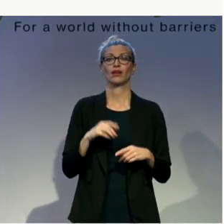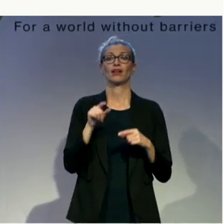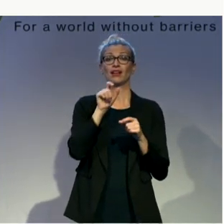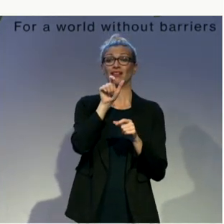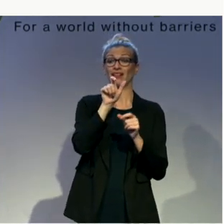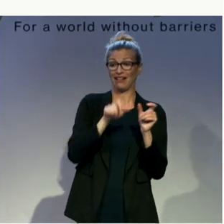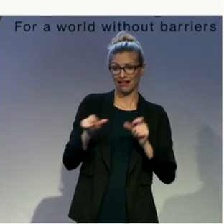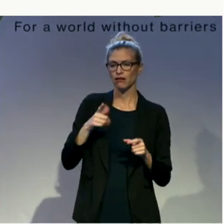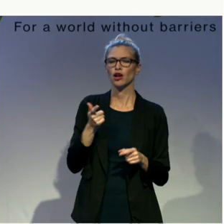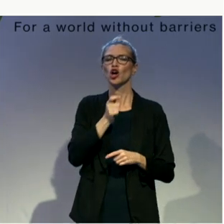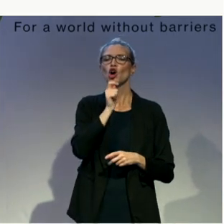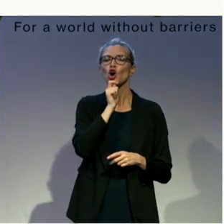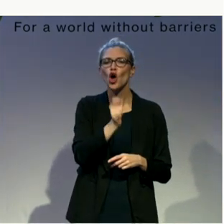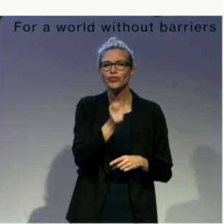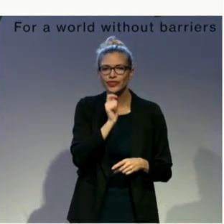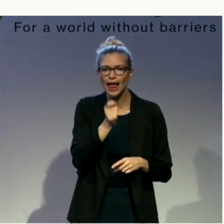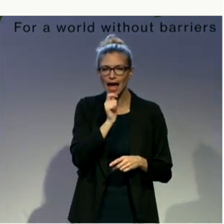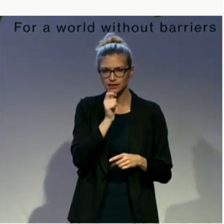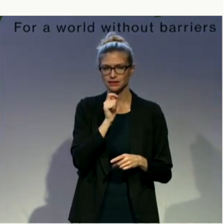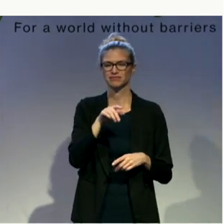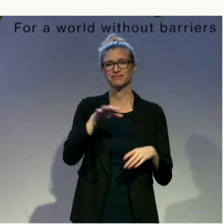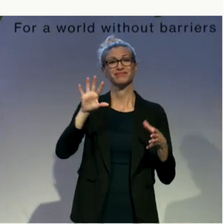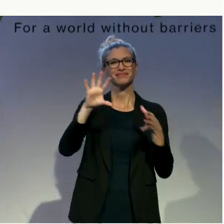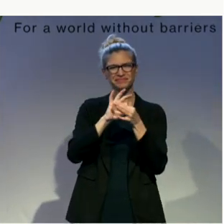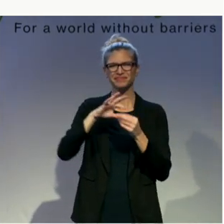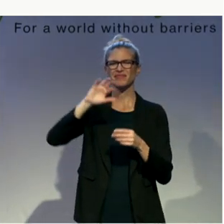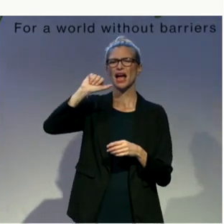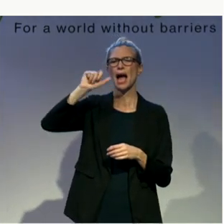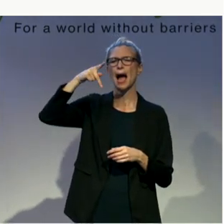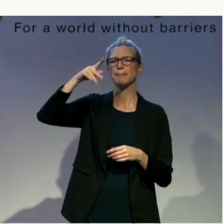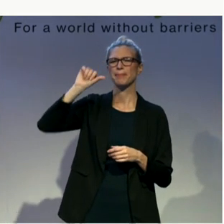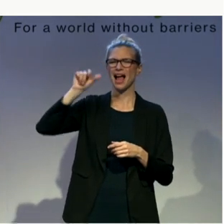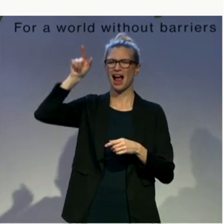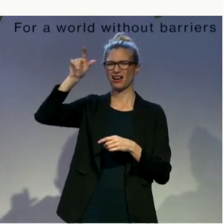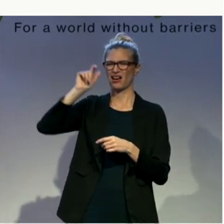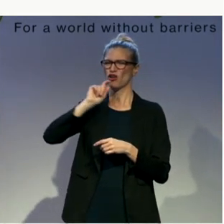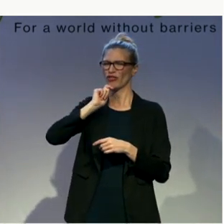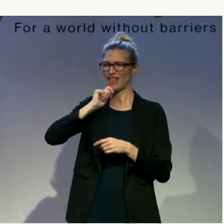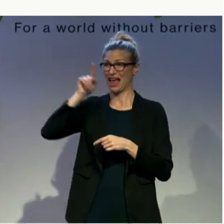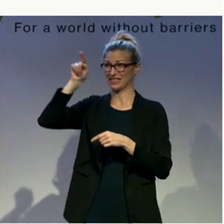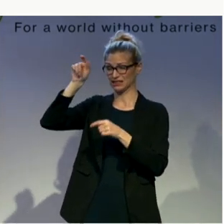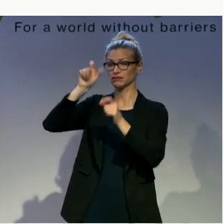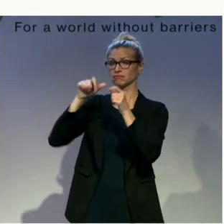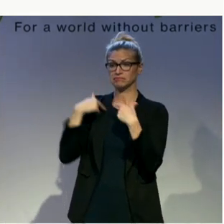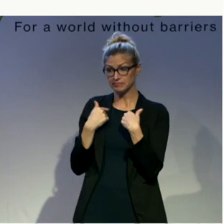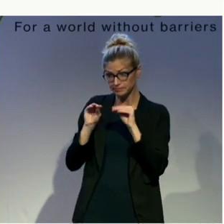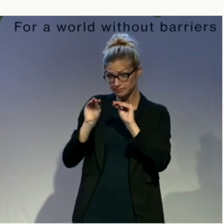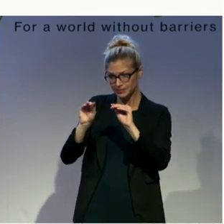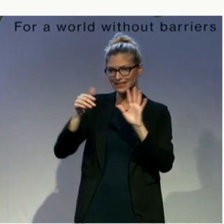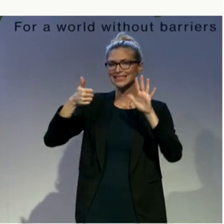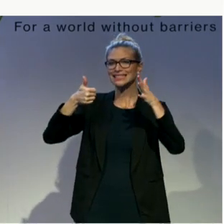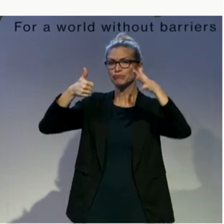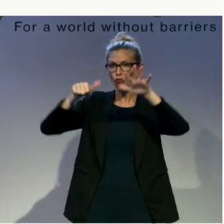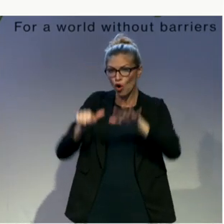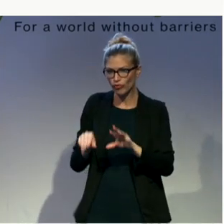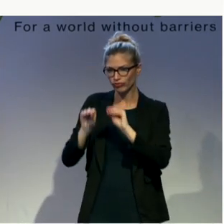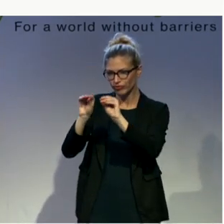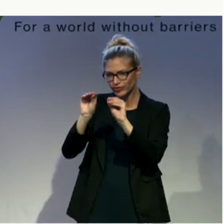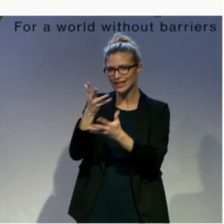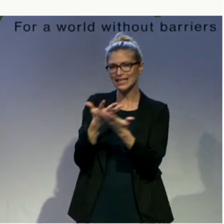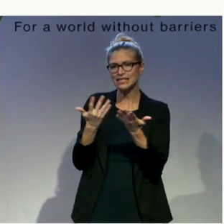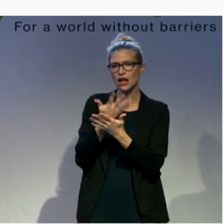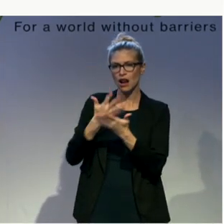Press Agency. We have trained them for half a year, 6 months. And we analyzed every day